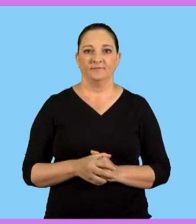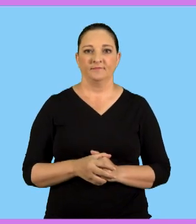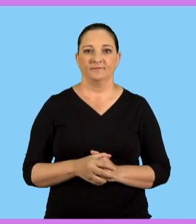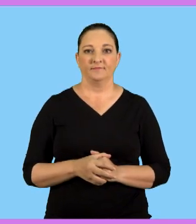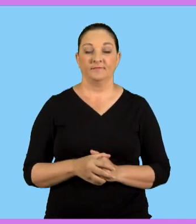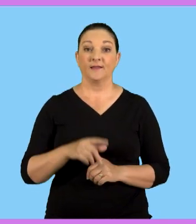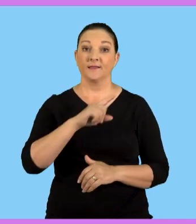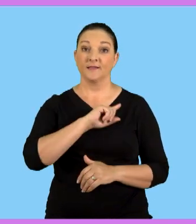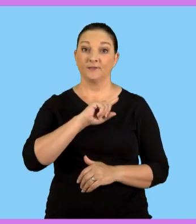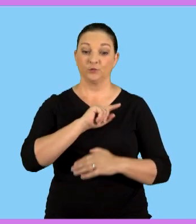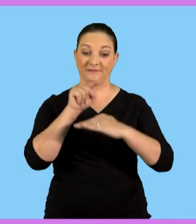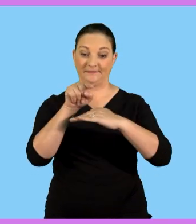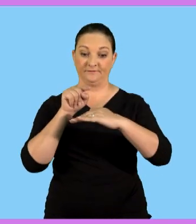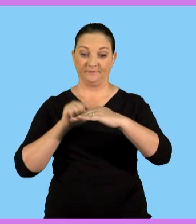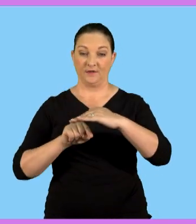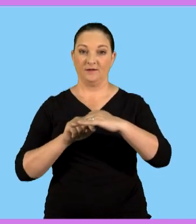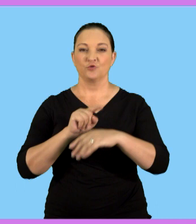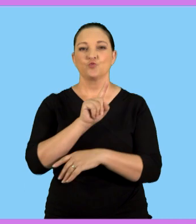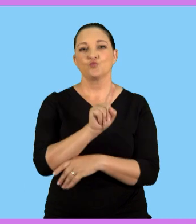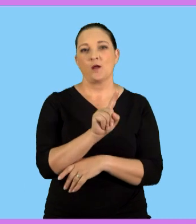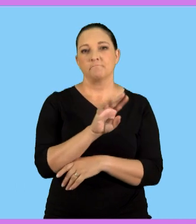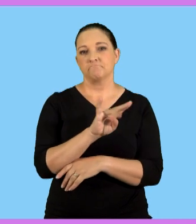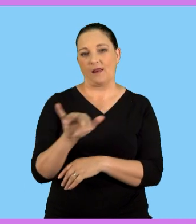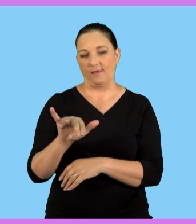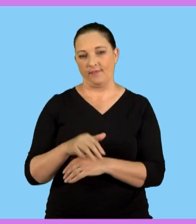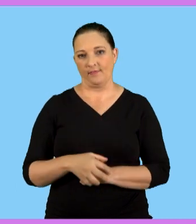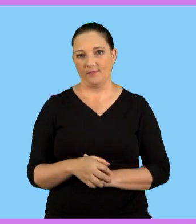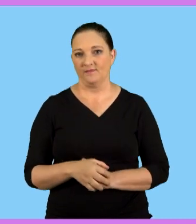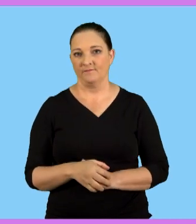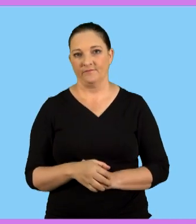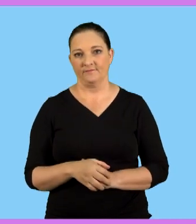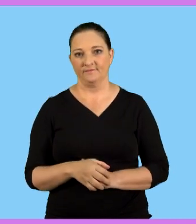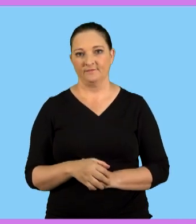So that means I must divide that by 1 million.